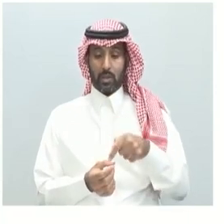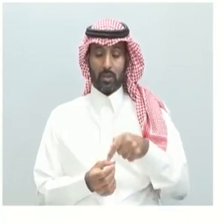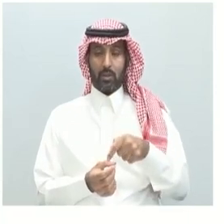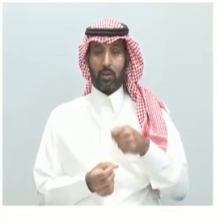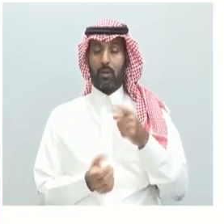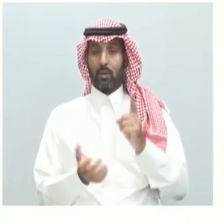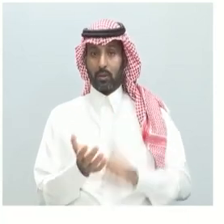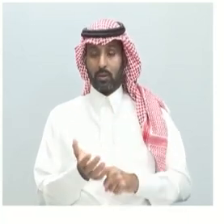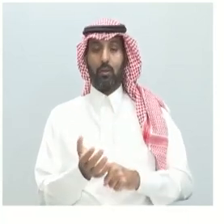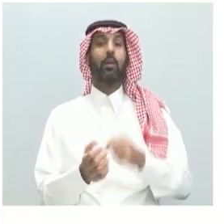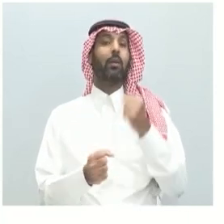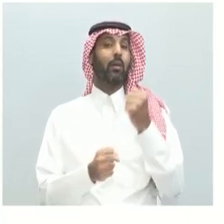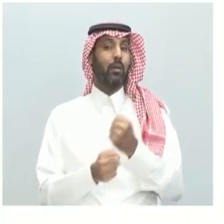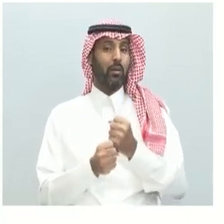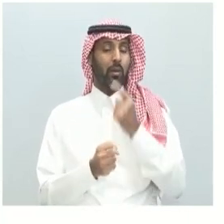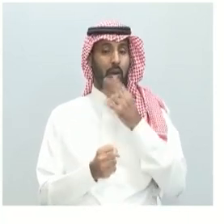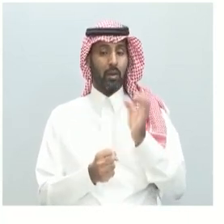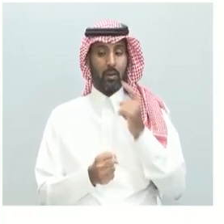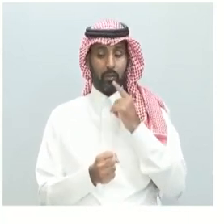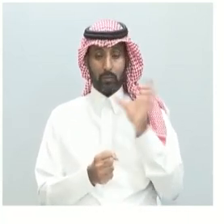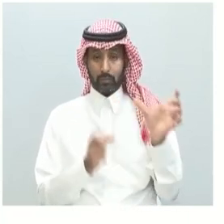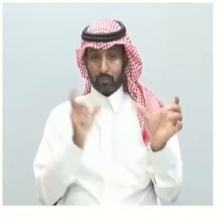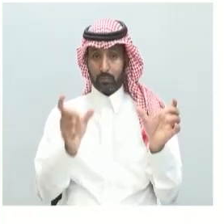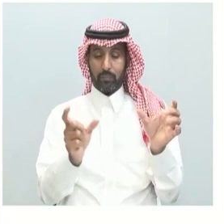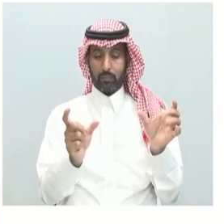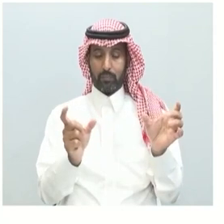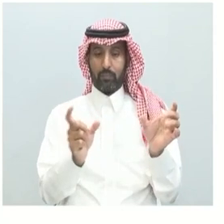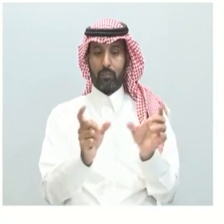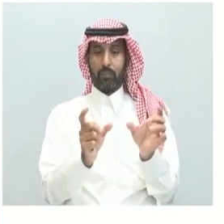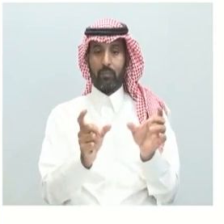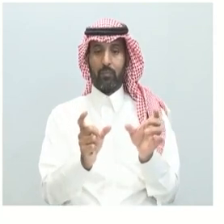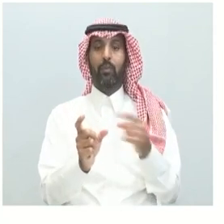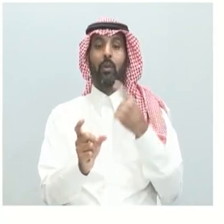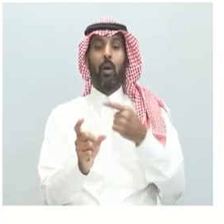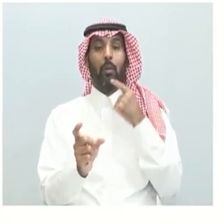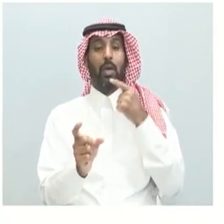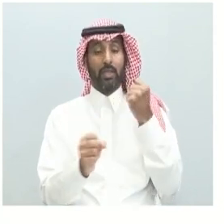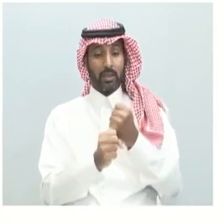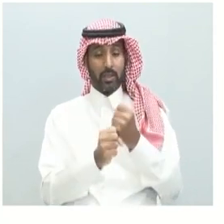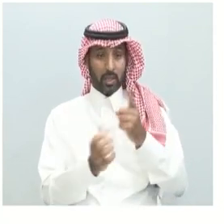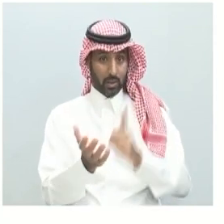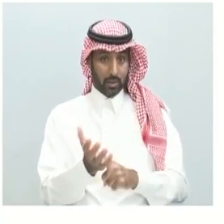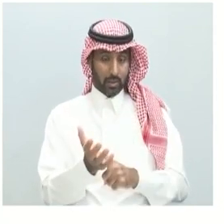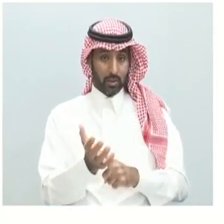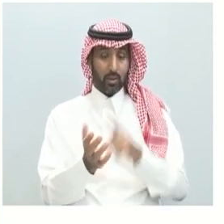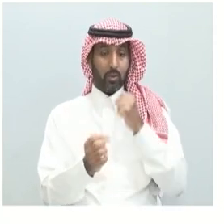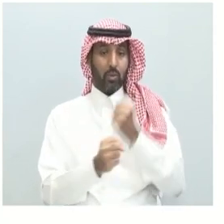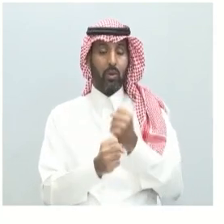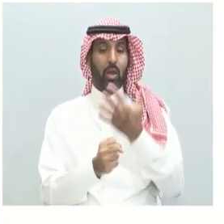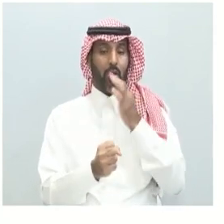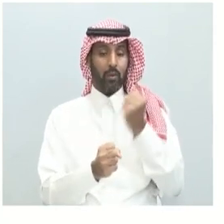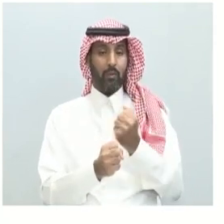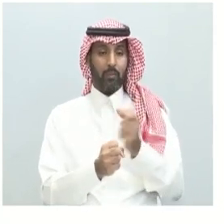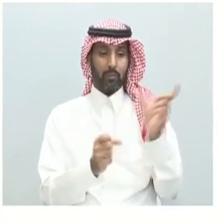use the simple present tense in both clauses. In present facts, we use the simple present tense